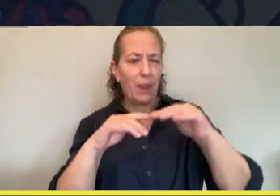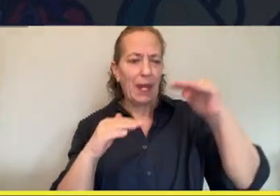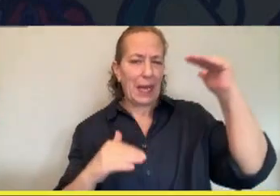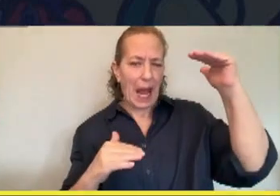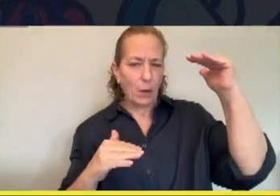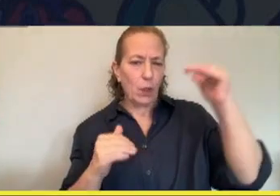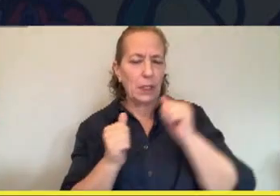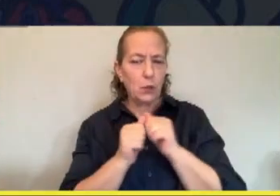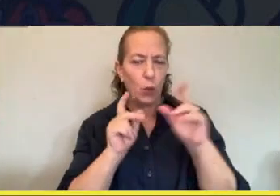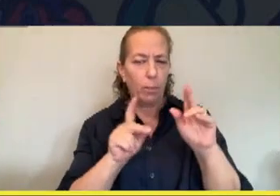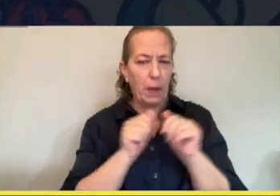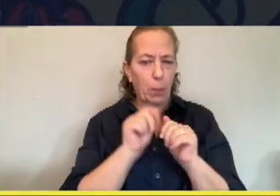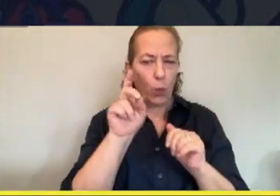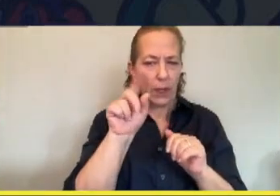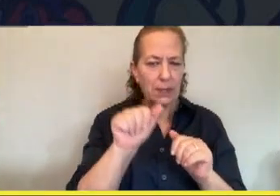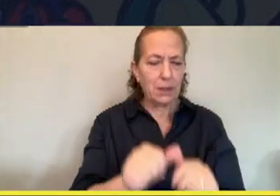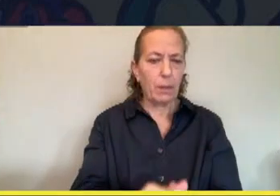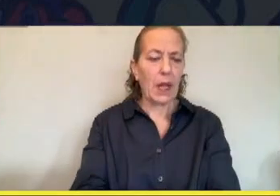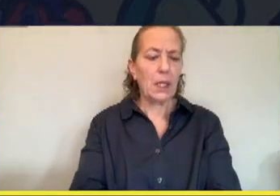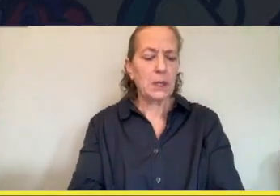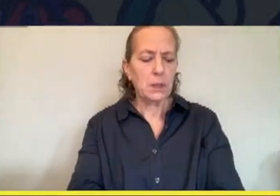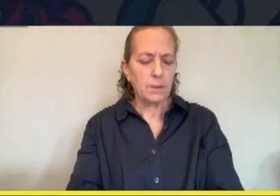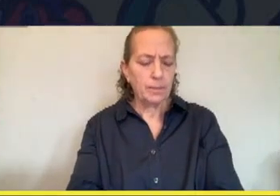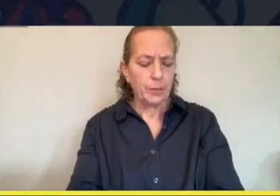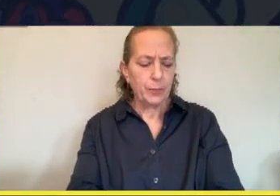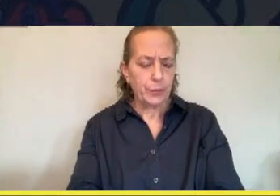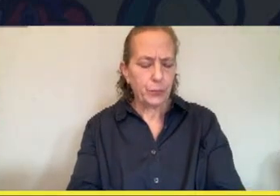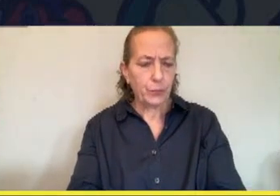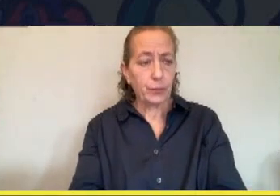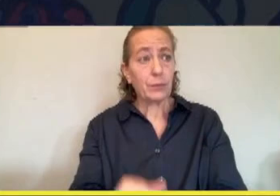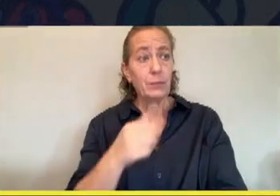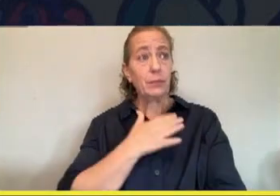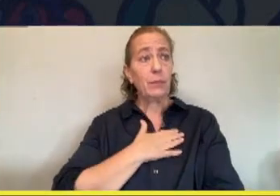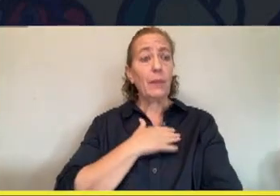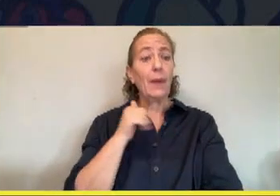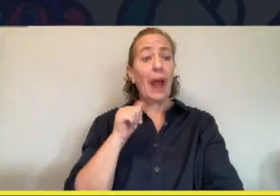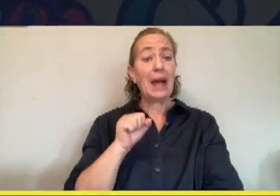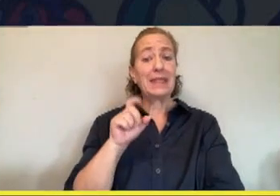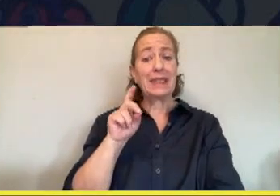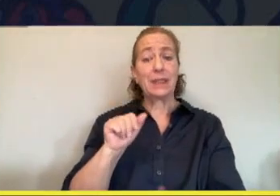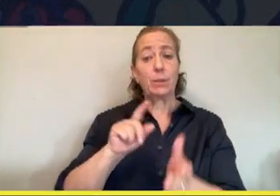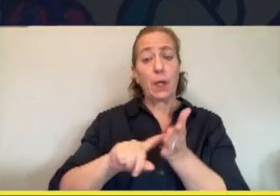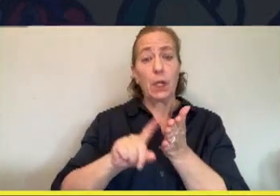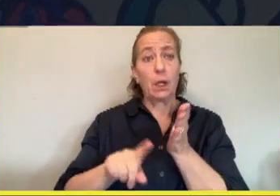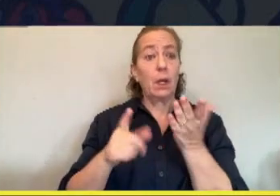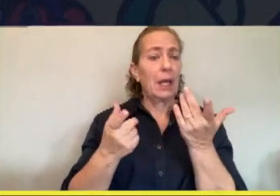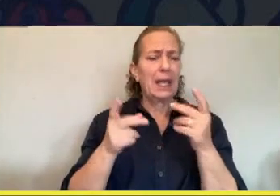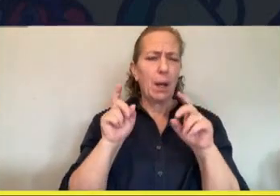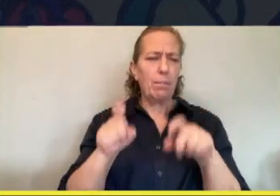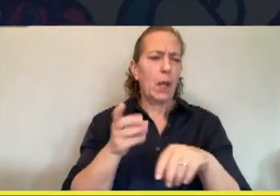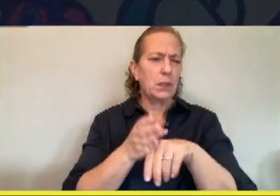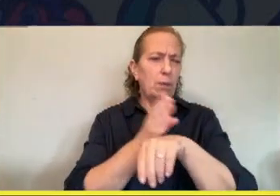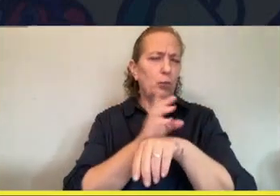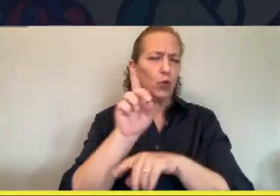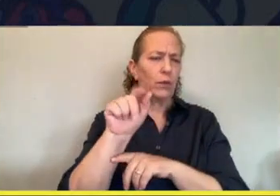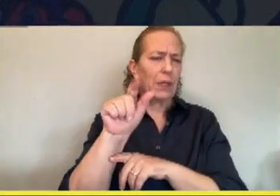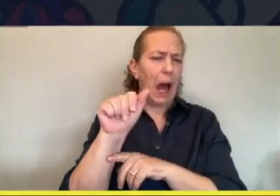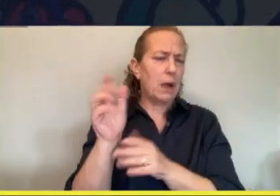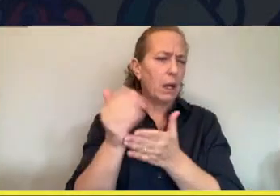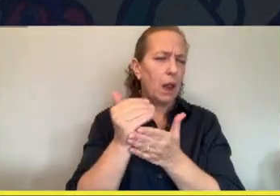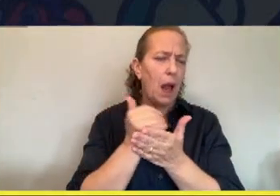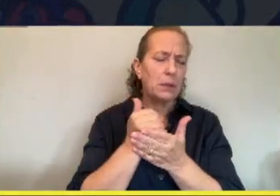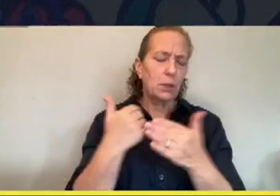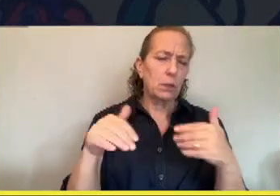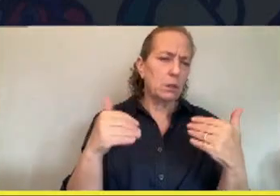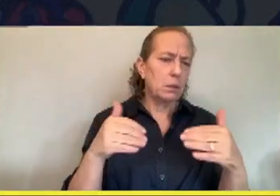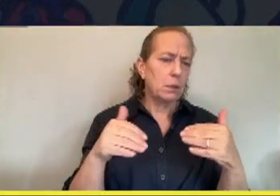disabilities. And as a disability research, of course, improve data collection concerning healthcare for